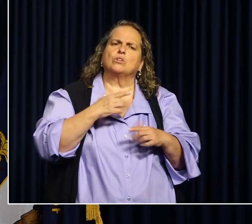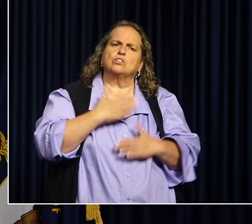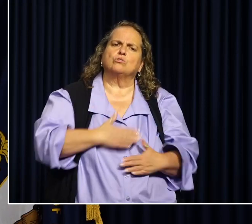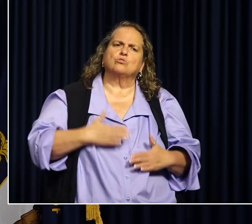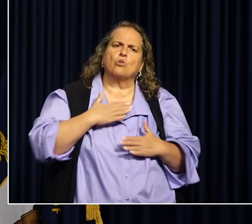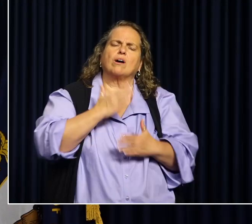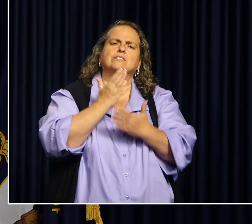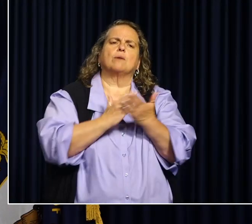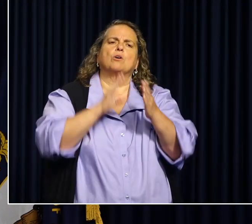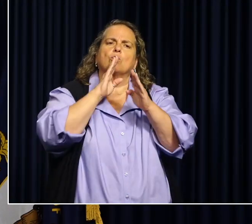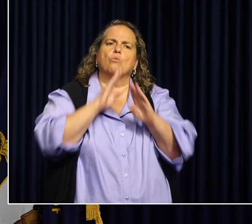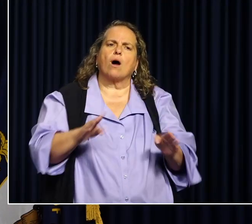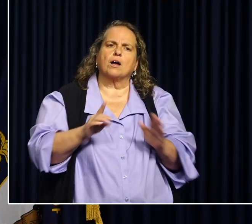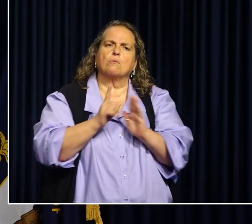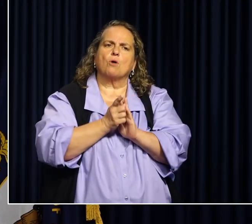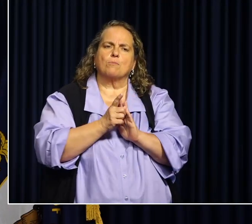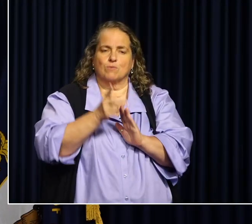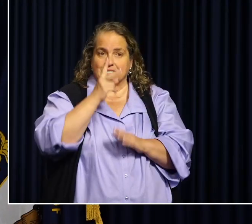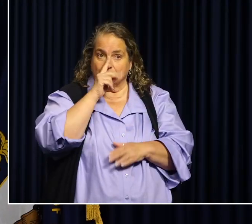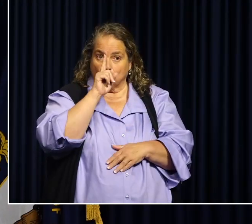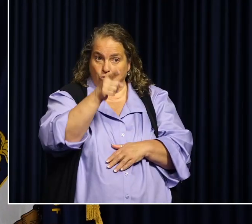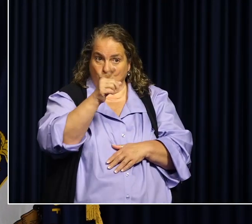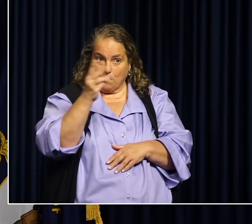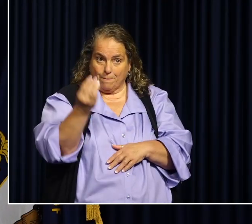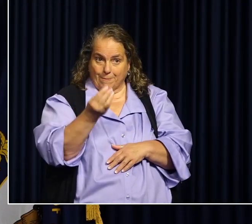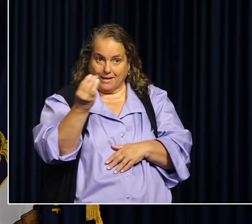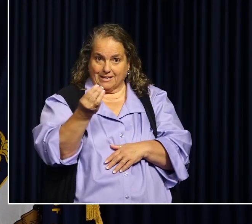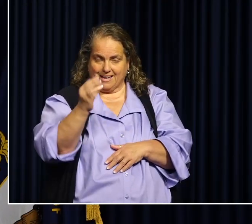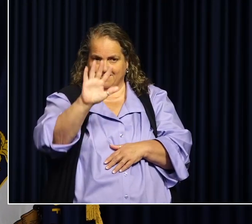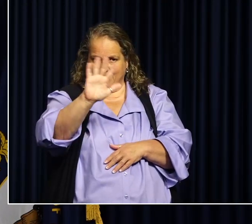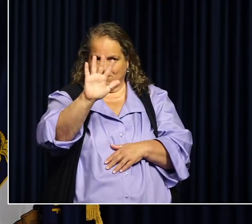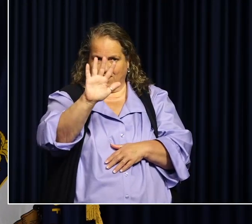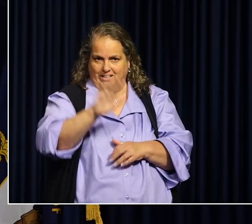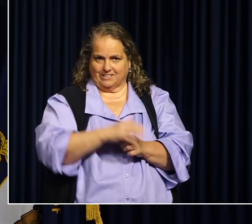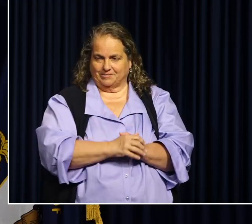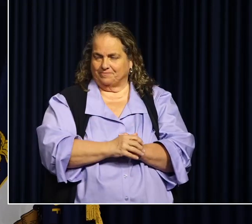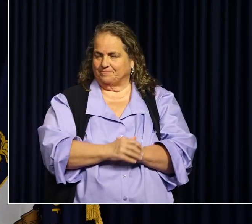some of these quieter moments. I will see you Monday at 5.